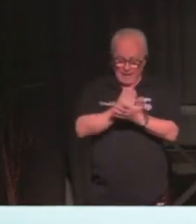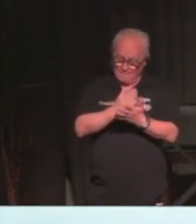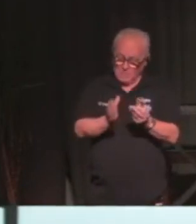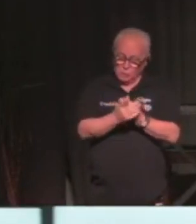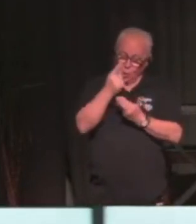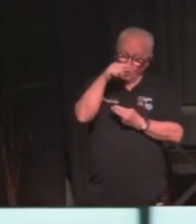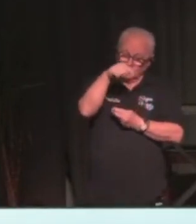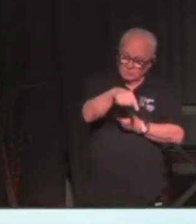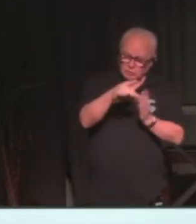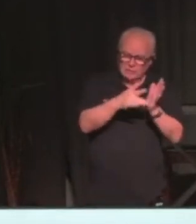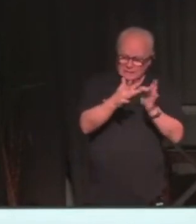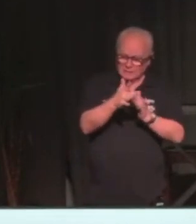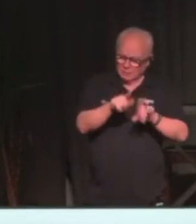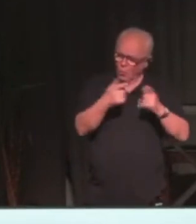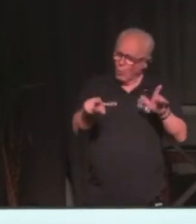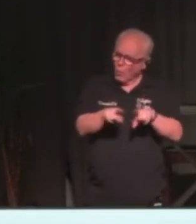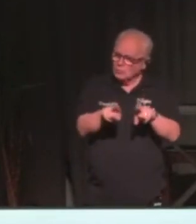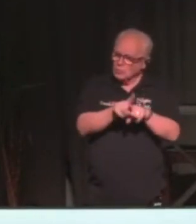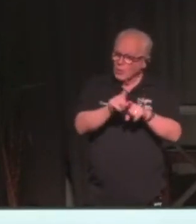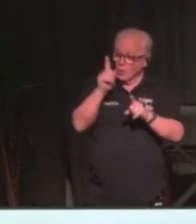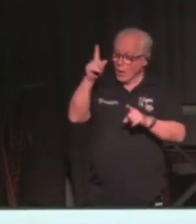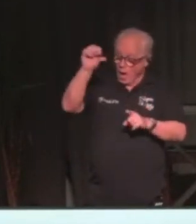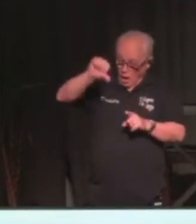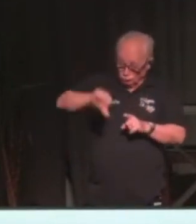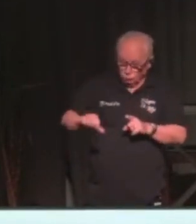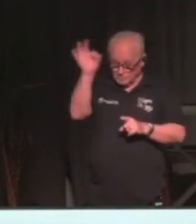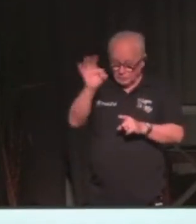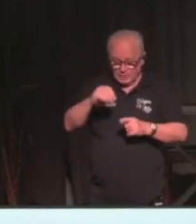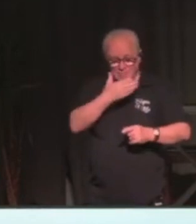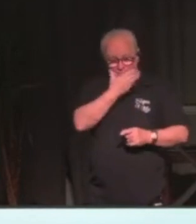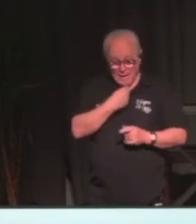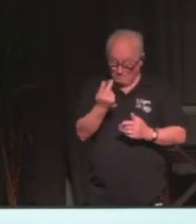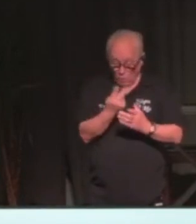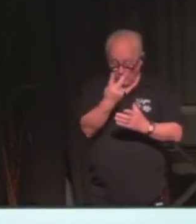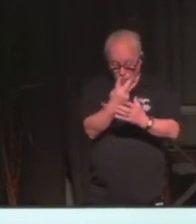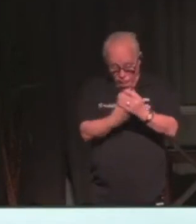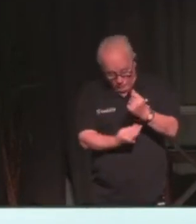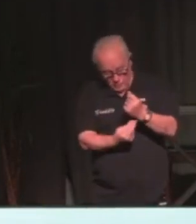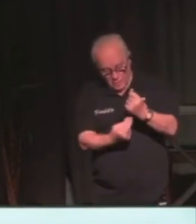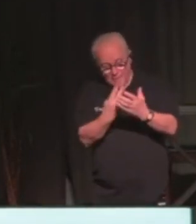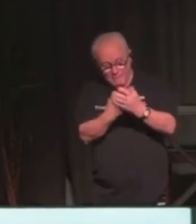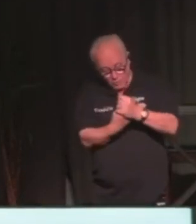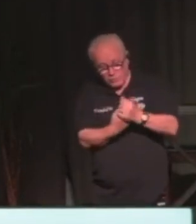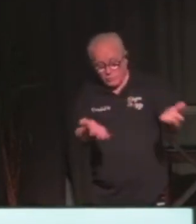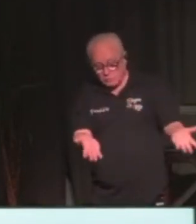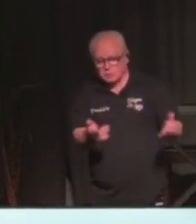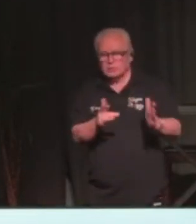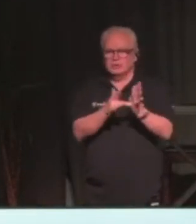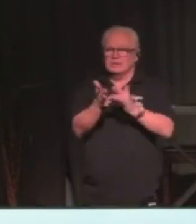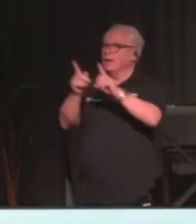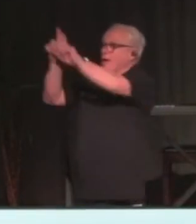but also 100% man. Okay, he was both. Okay, and so Jesus came to the earth having